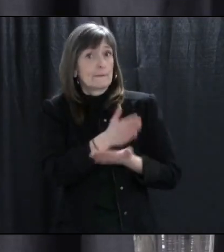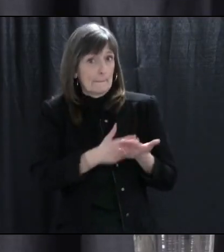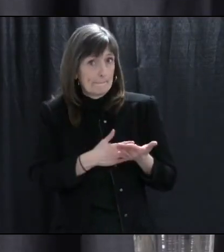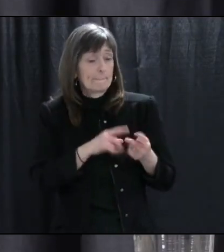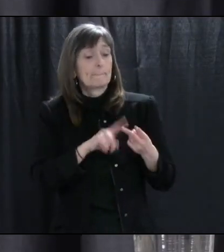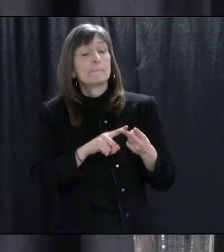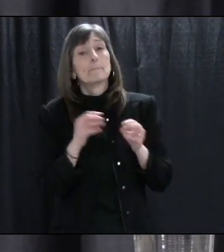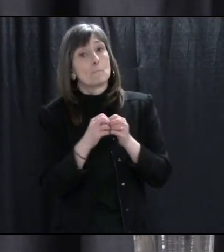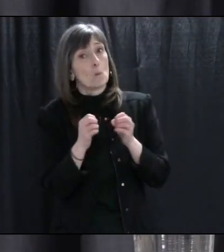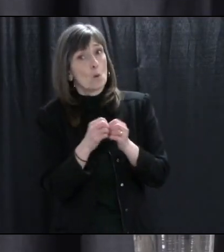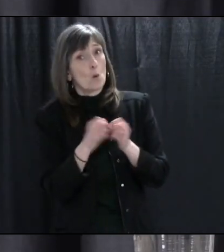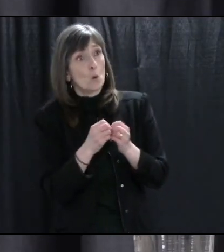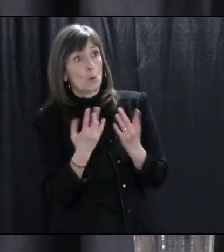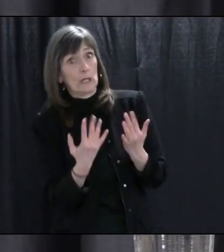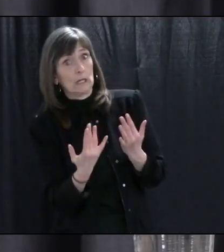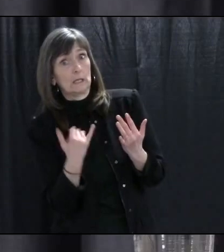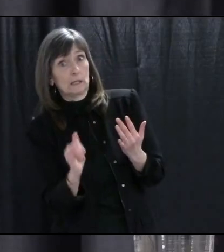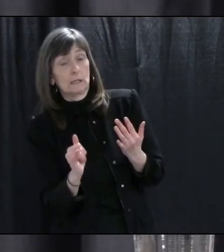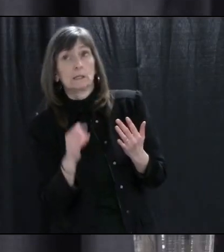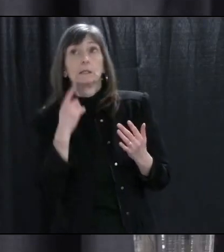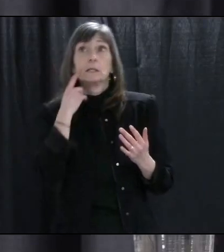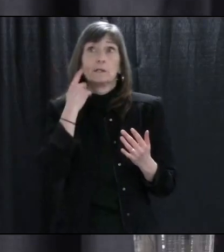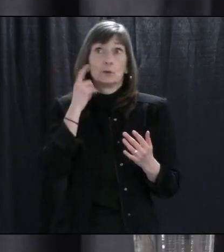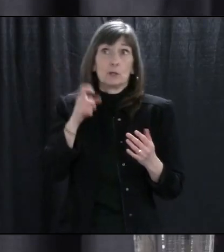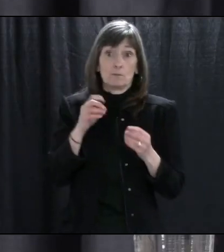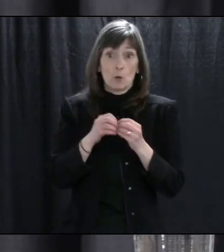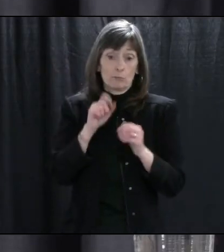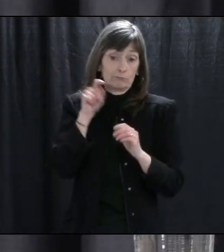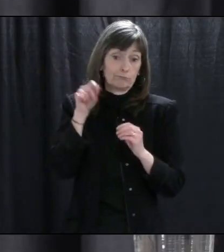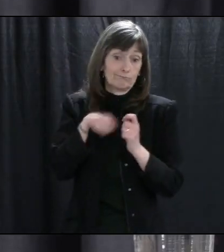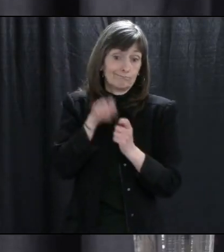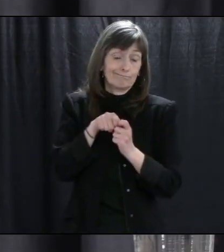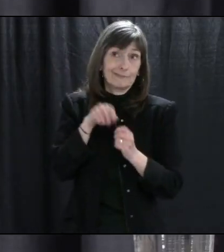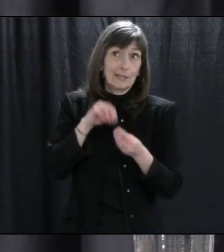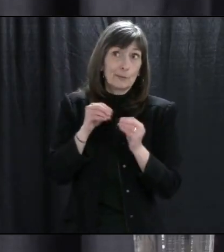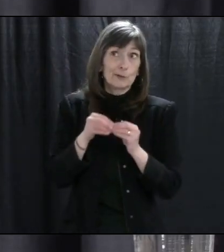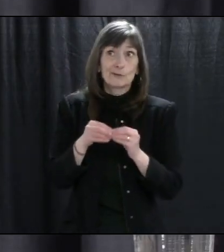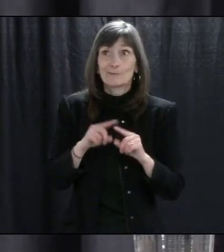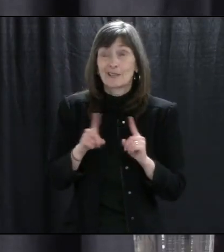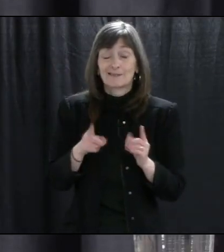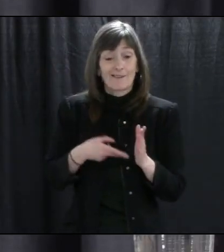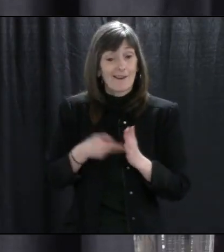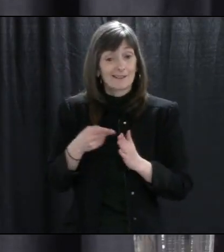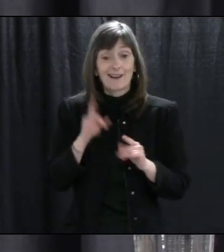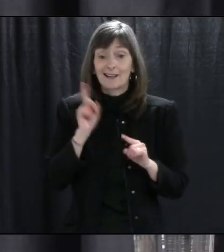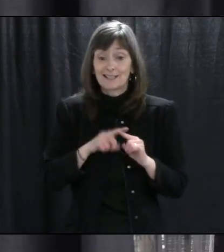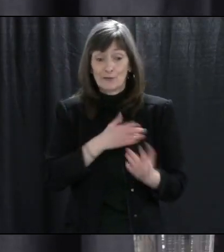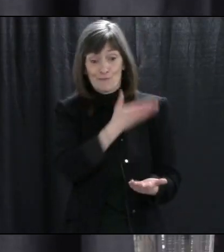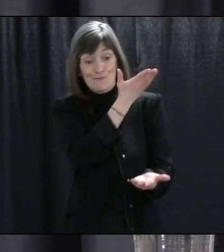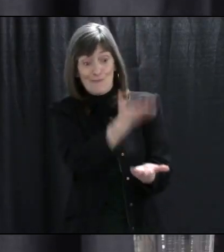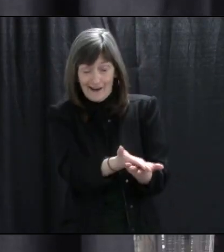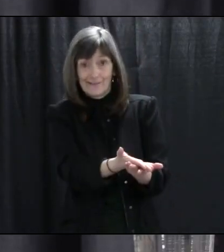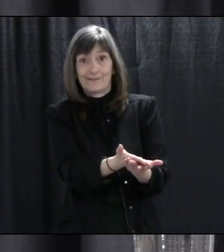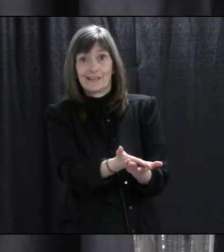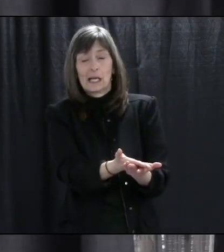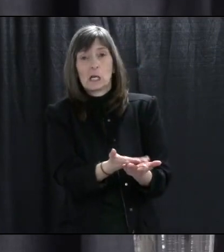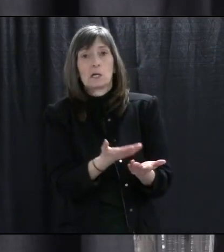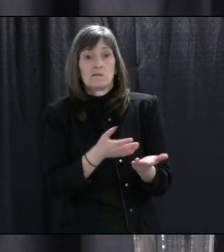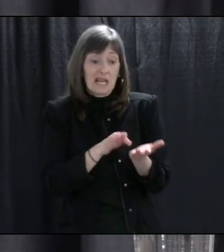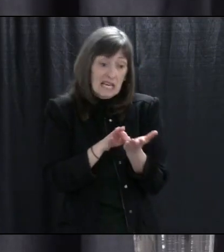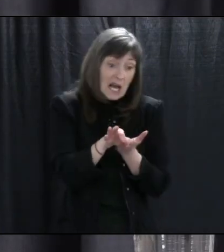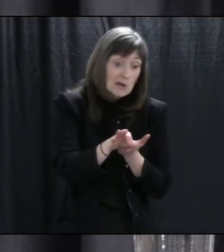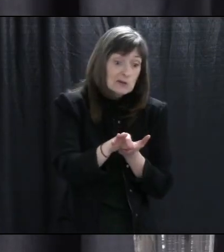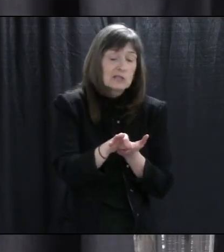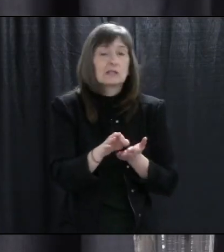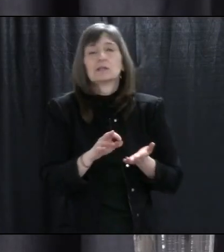will endeavor to get you detailed numbers if that would help you. But to be honest, until the masks arrive in our warehouse and we've counted them, I'm